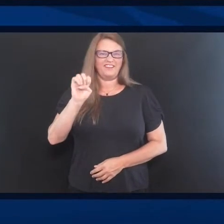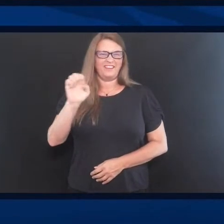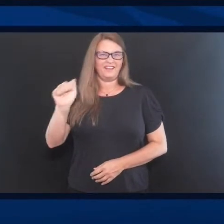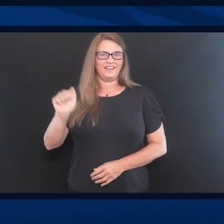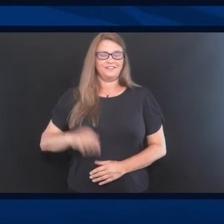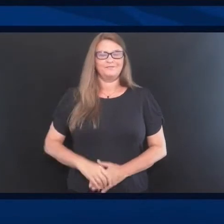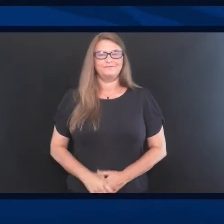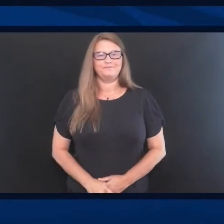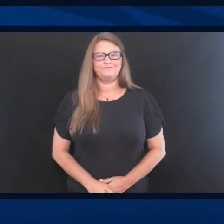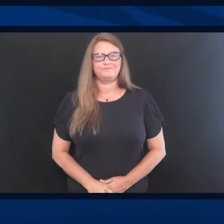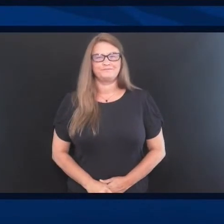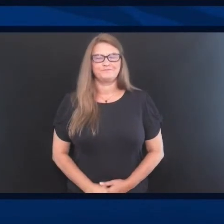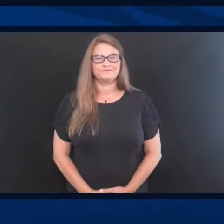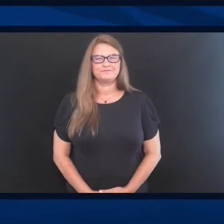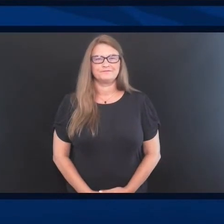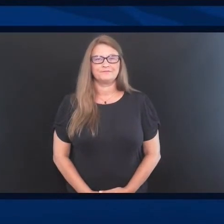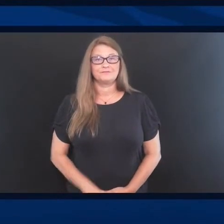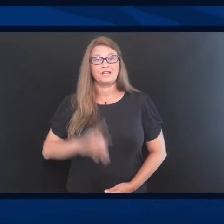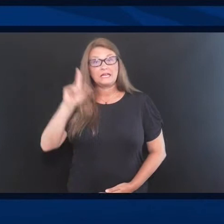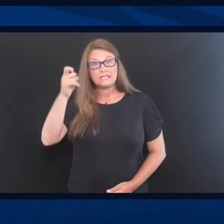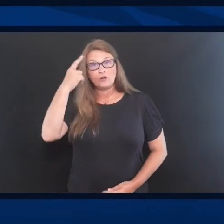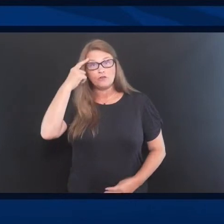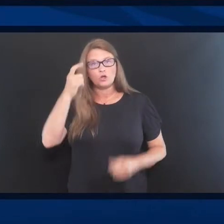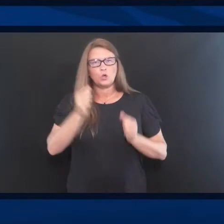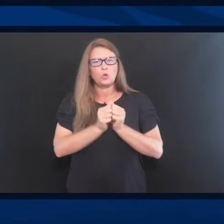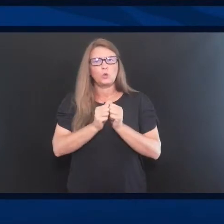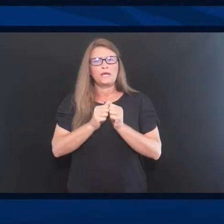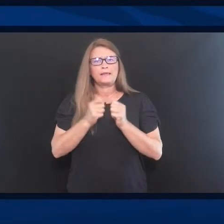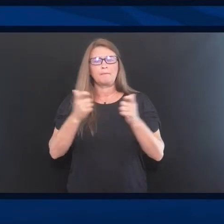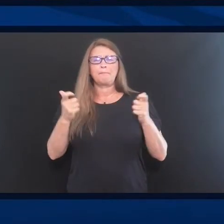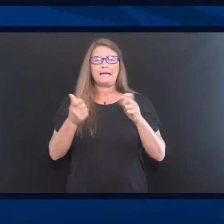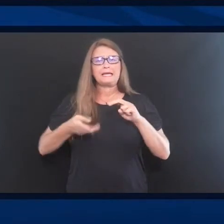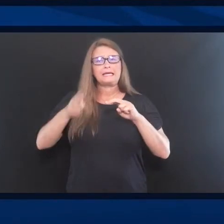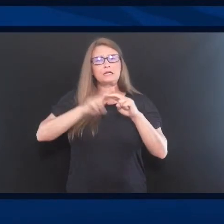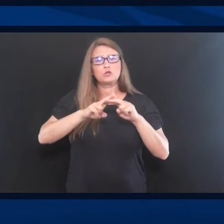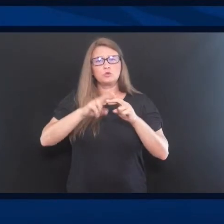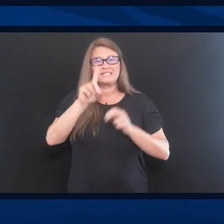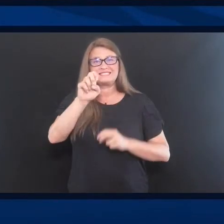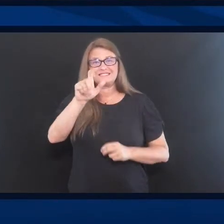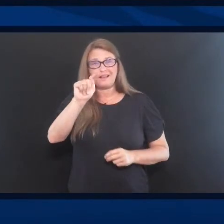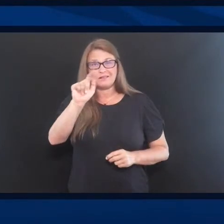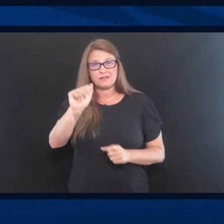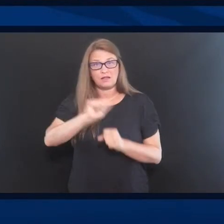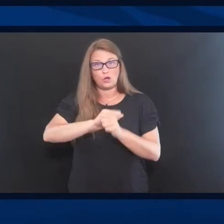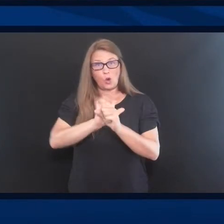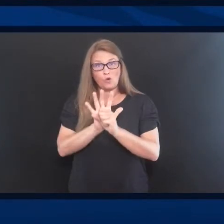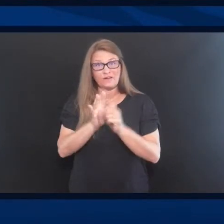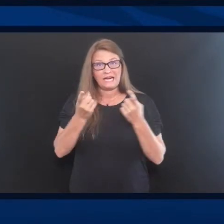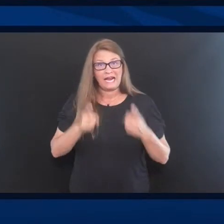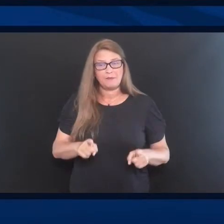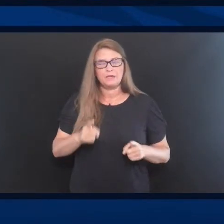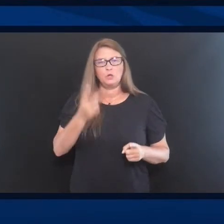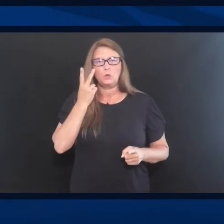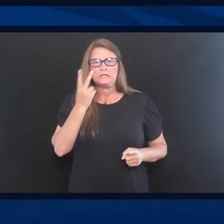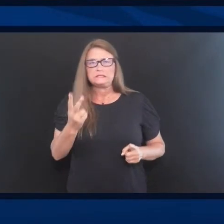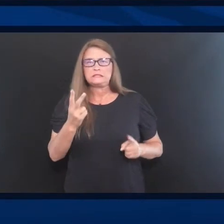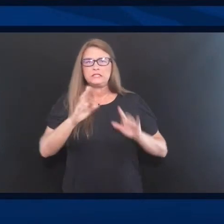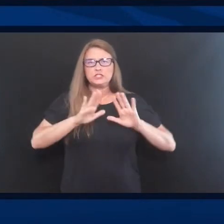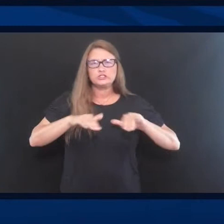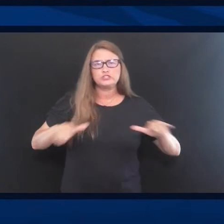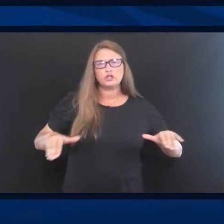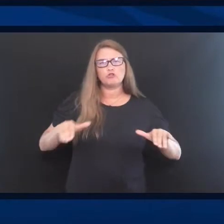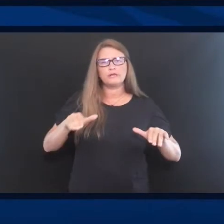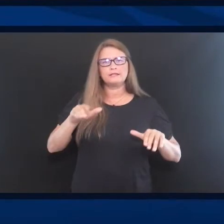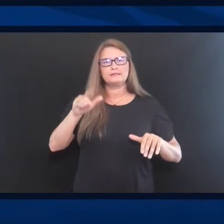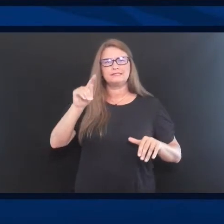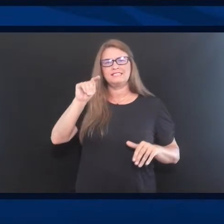And Governor, with the dramatic increase in Delta variant cases, are we seeing any new trends among children and teen? How